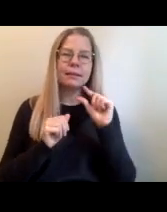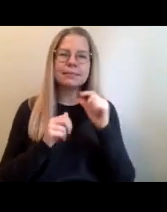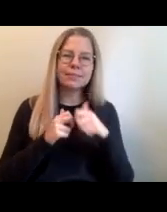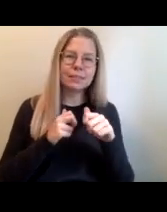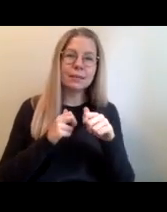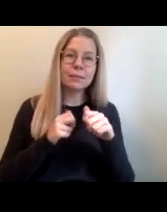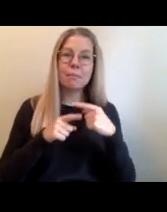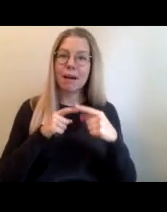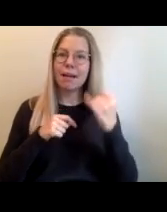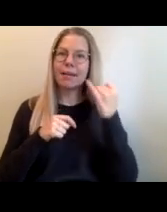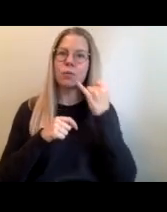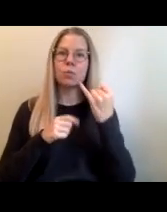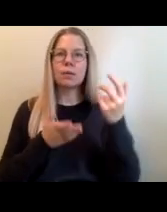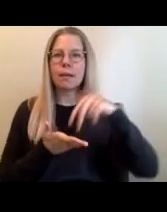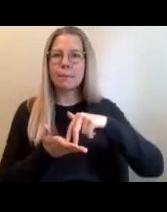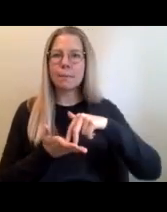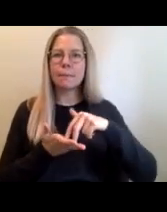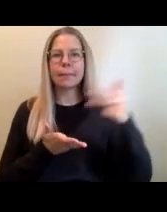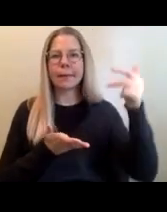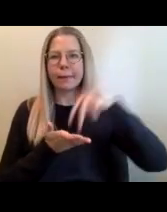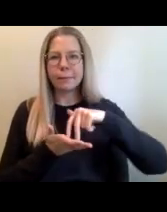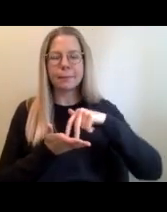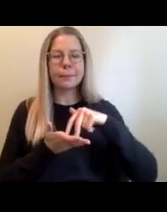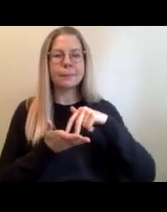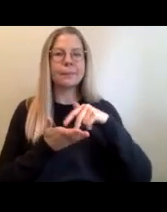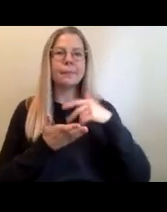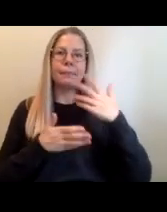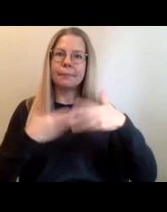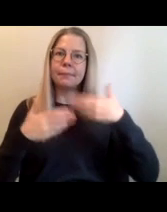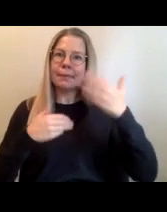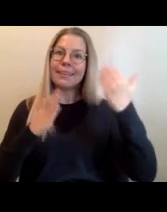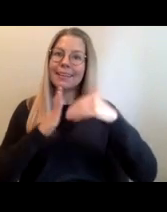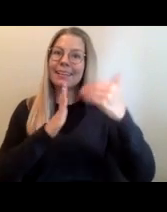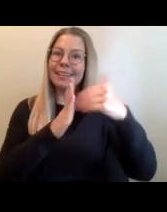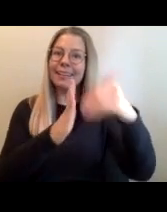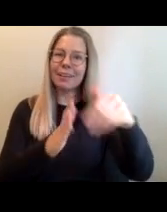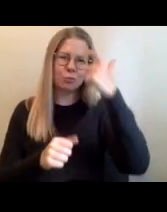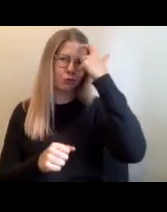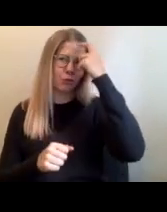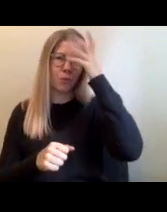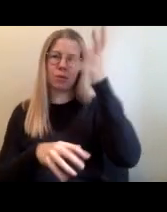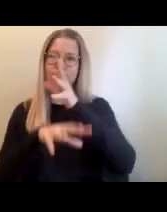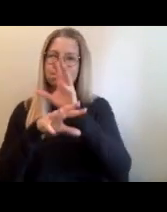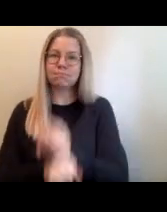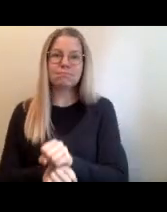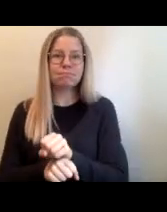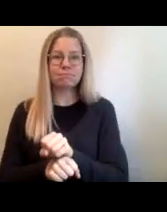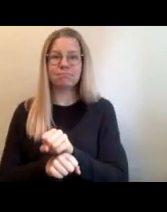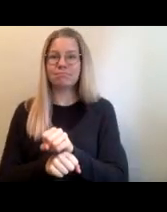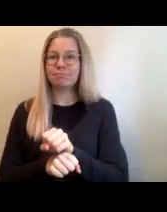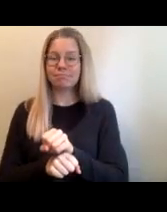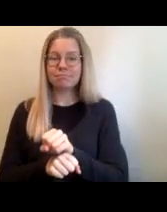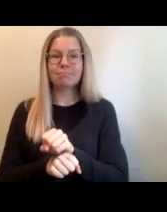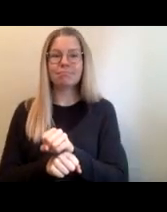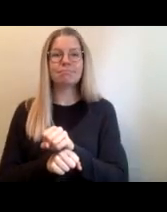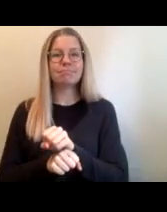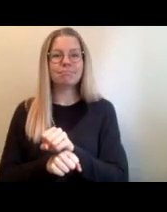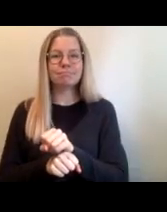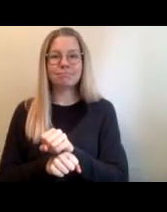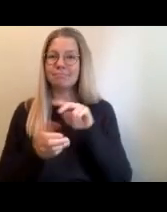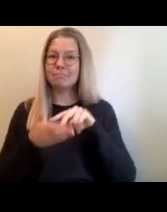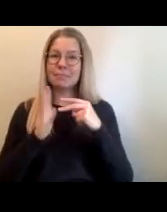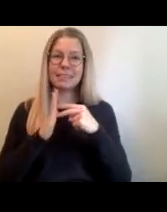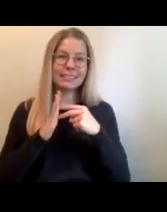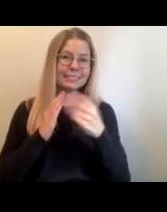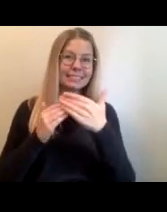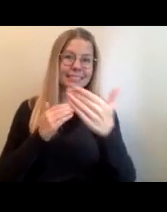those difficulties increase, that then result in a rapidly, or I shouldn't say rapidly, but they result in